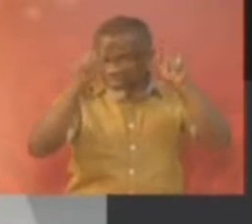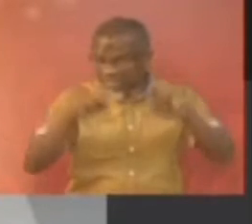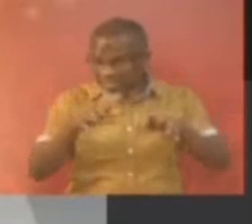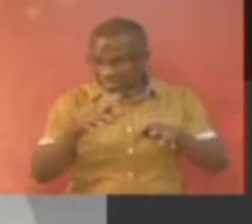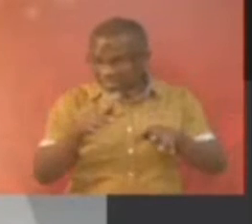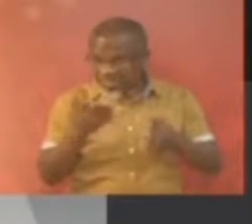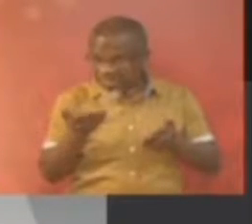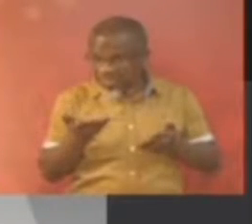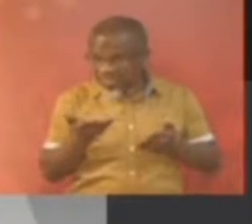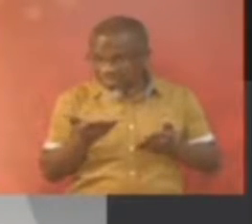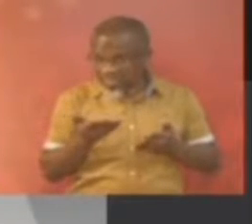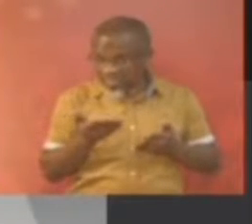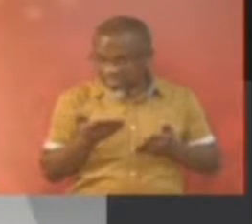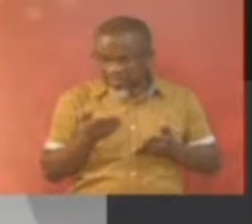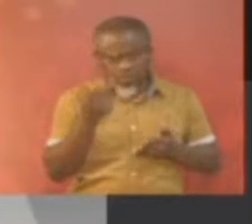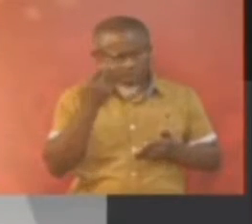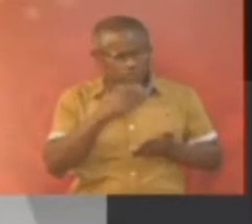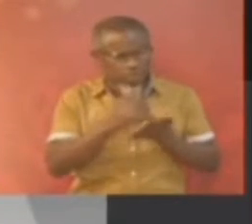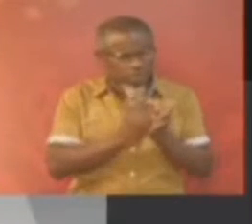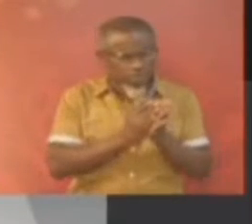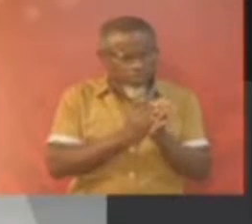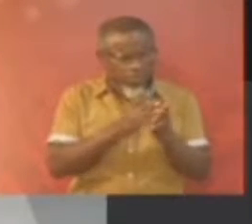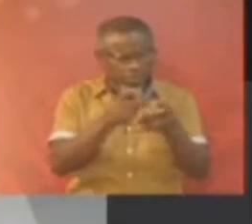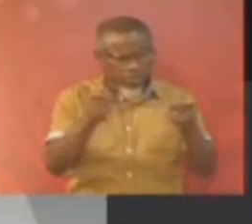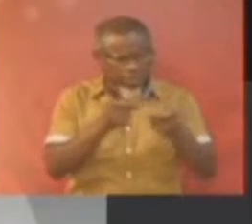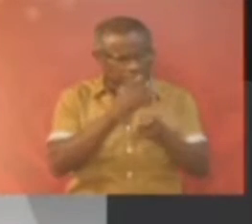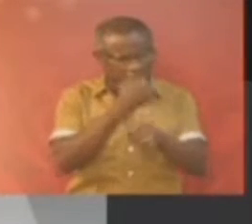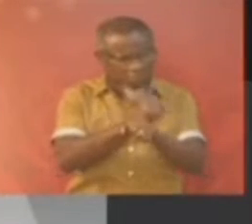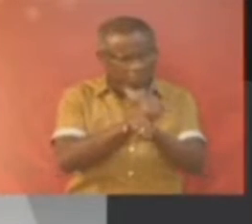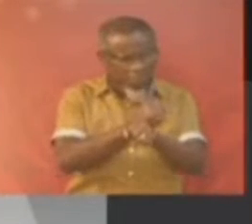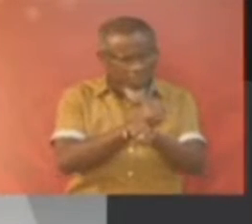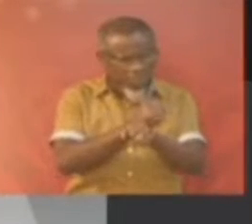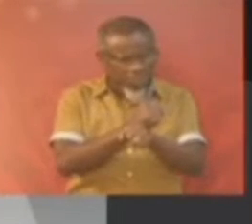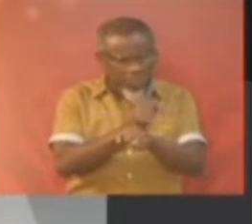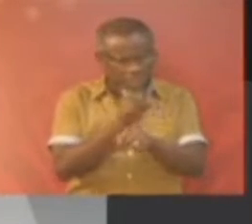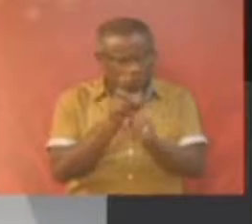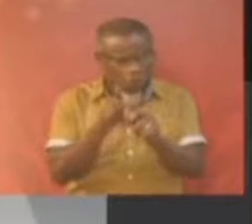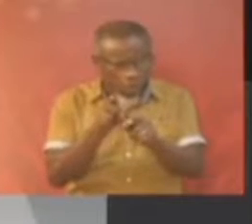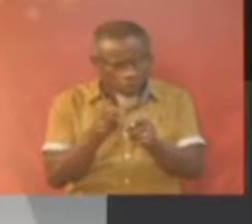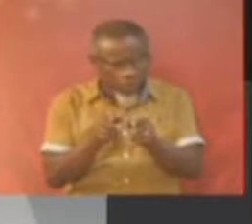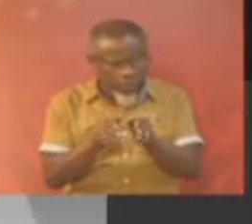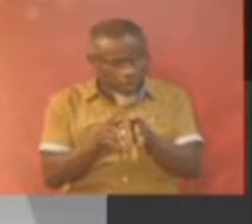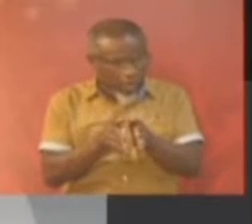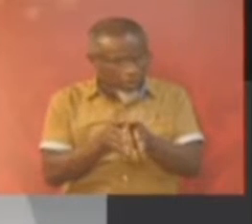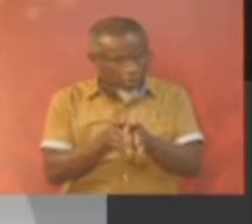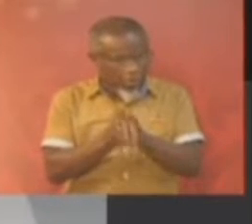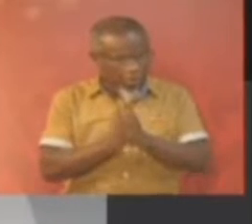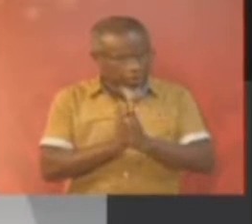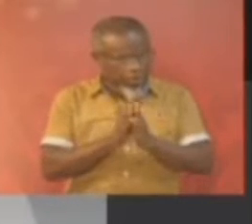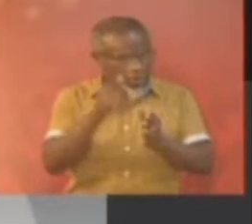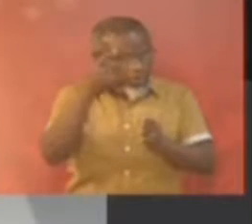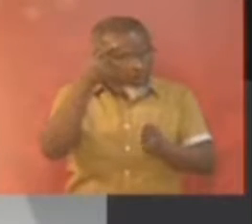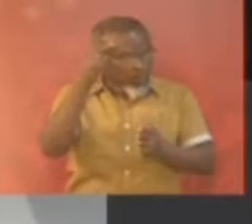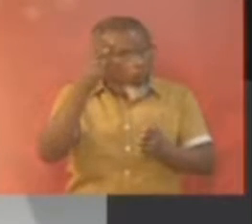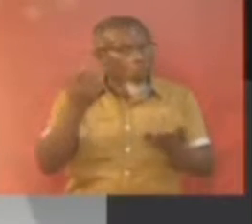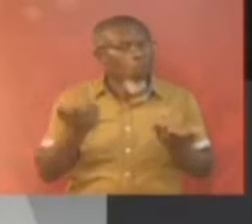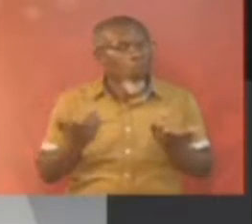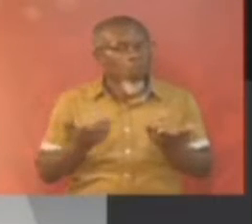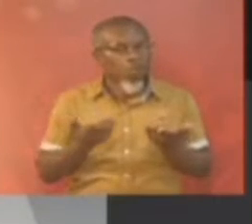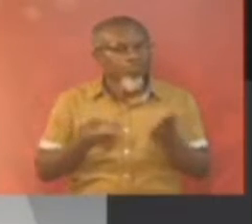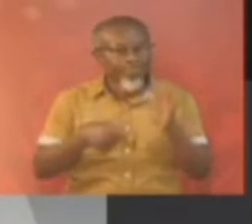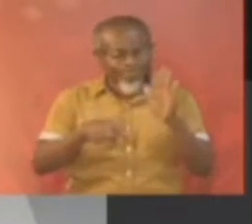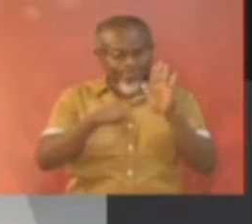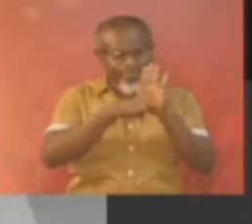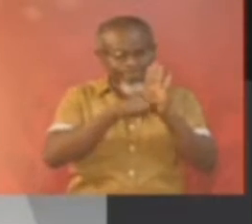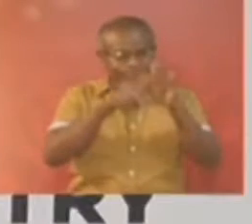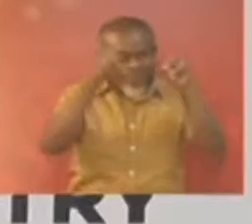within the public sector are asking for that negative test for employees to return to work. Yeah, so we have